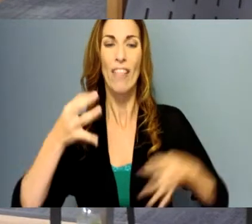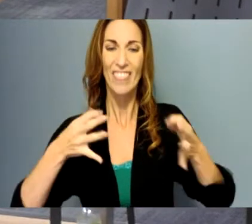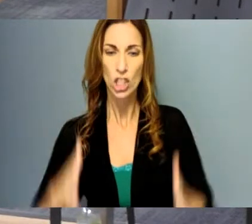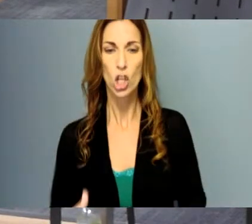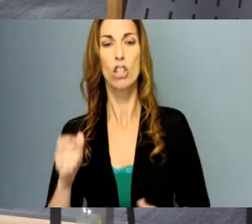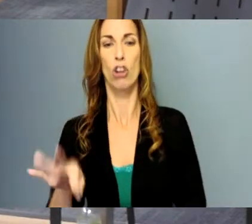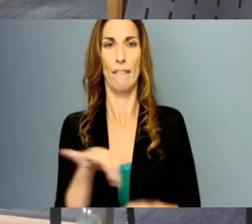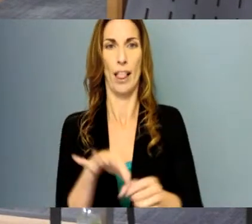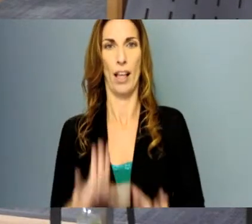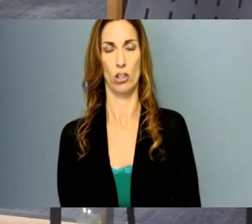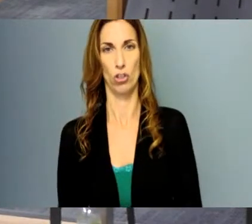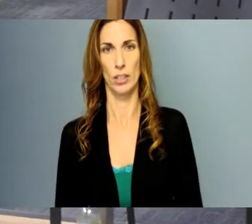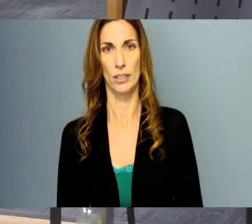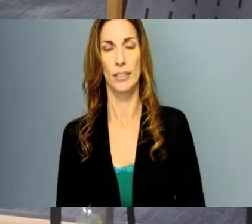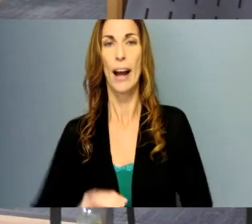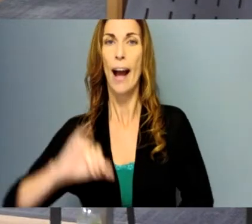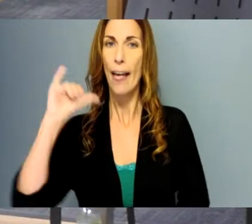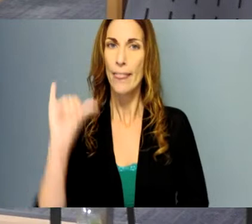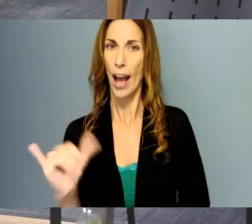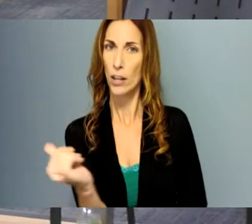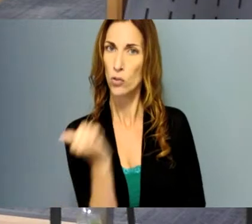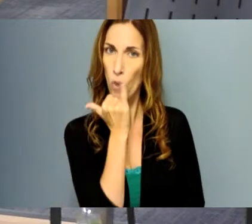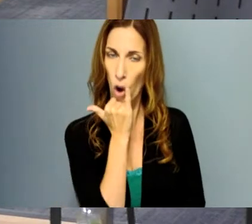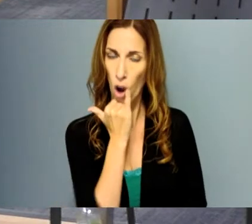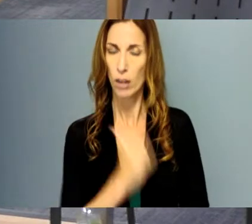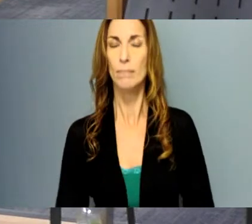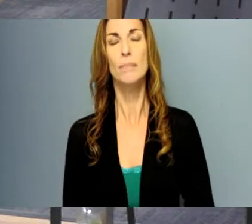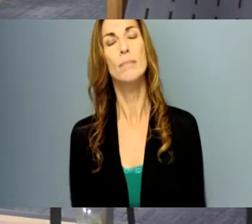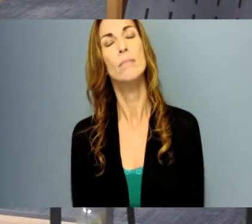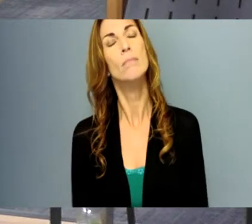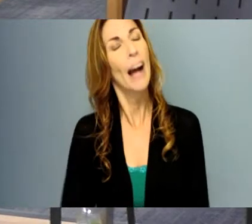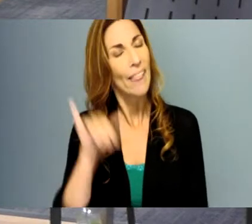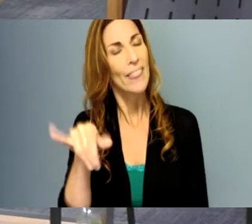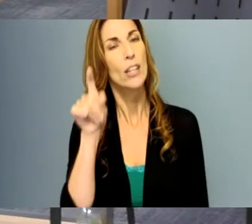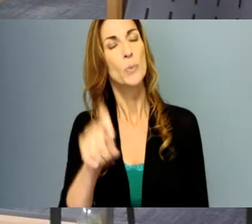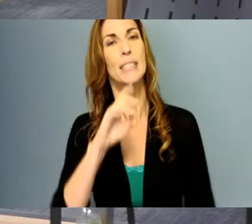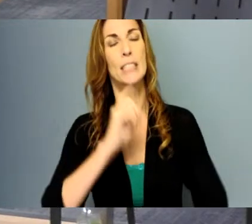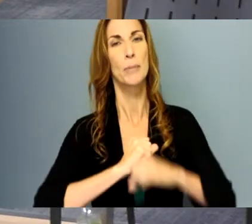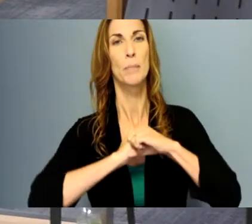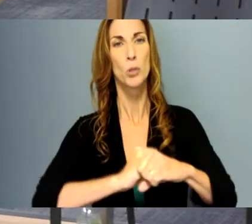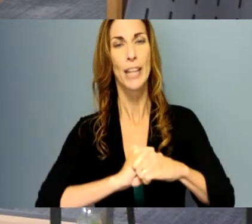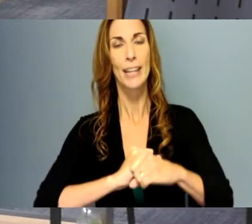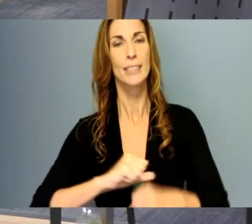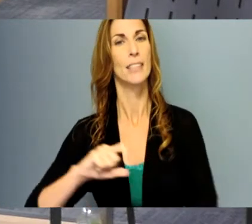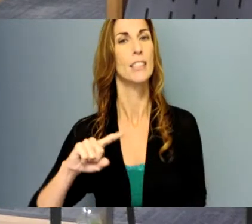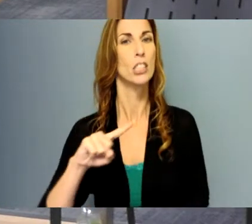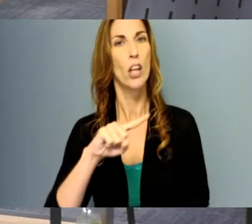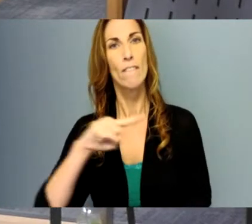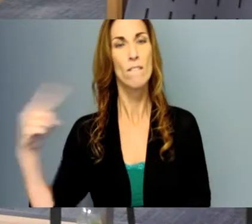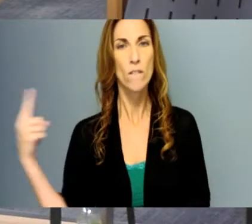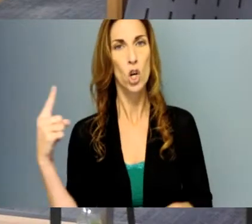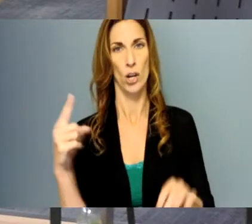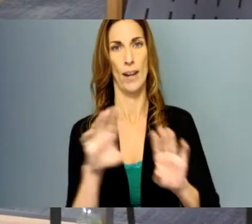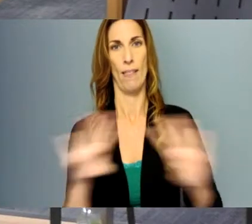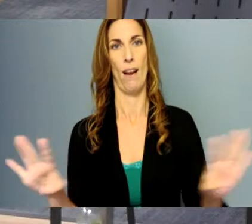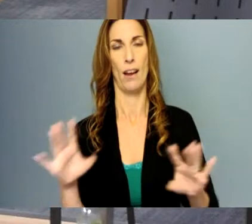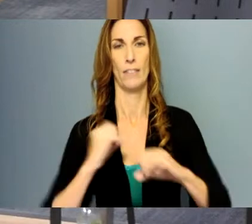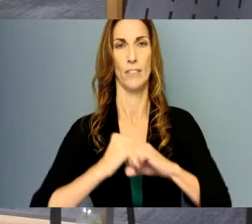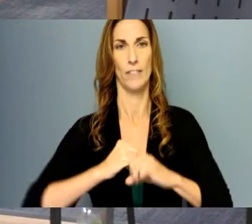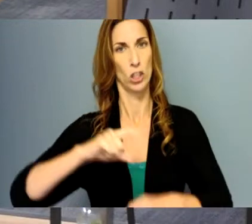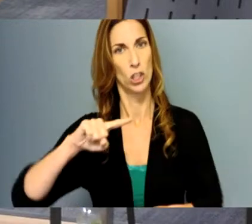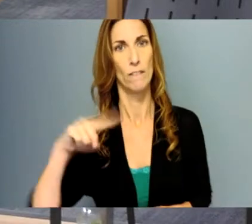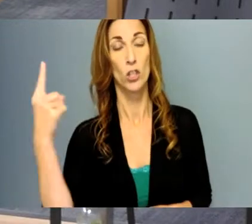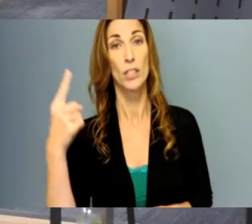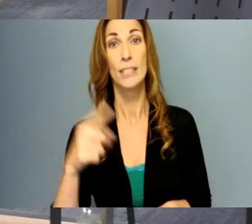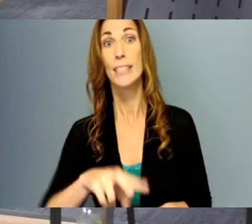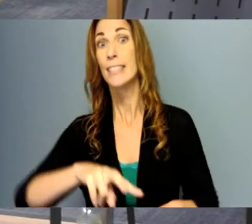Elections. And that's wrong. And that's what needs to be protected because that's the first line of defense. The second